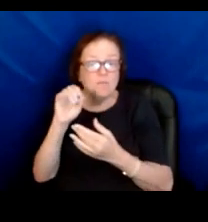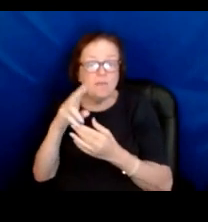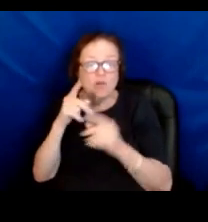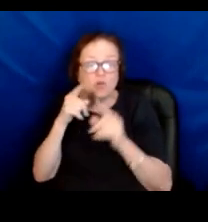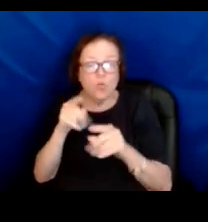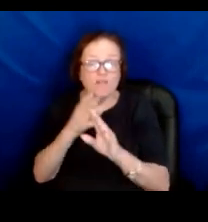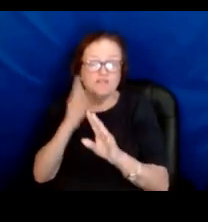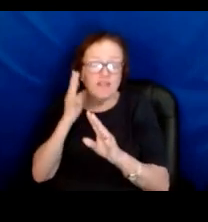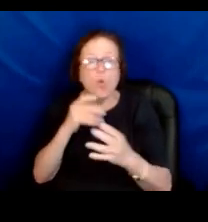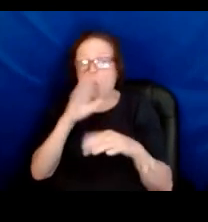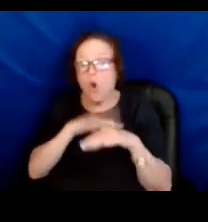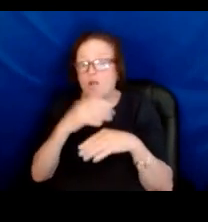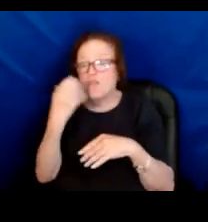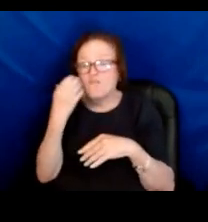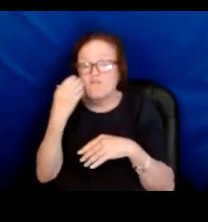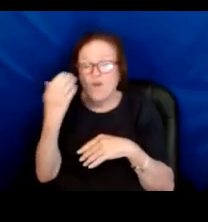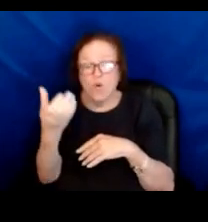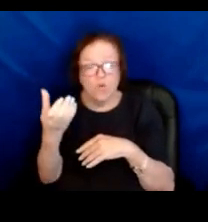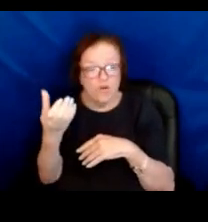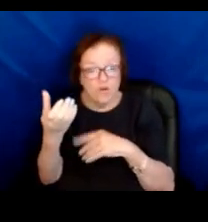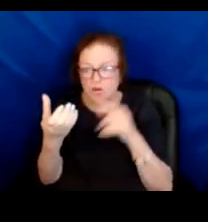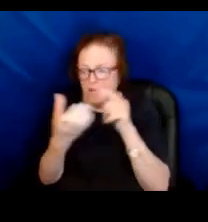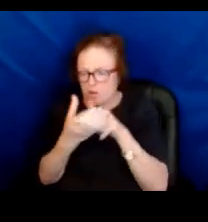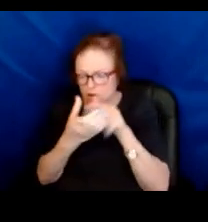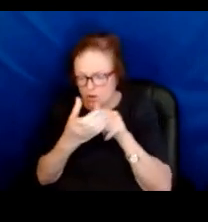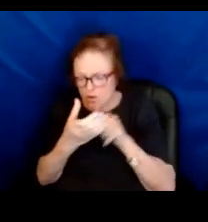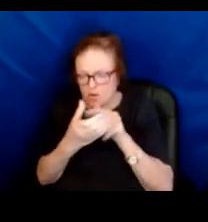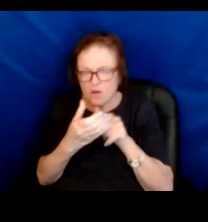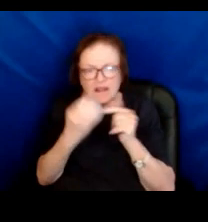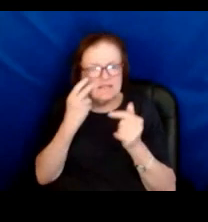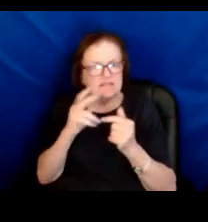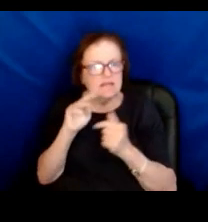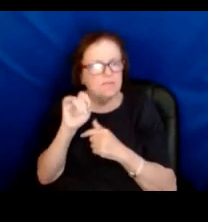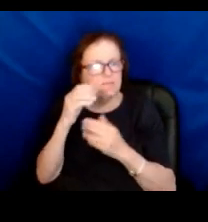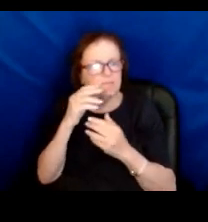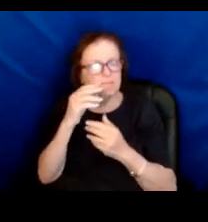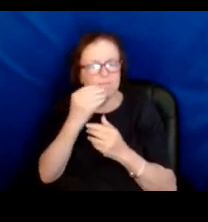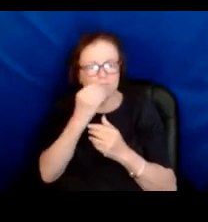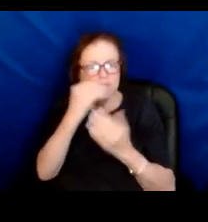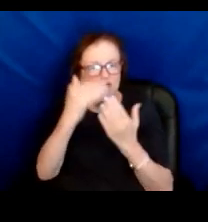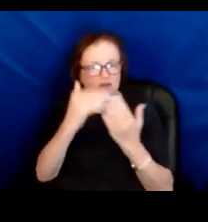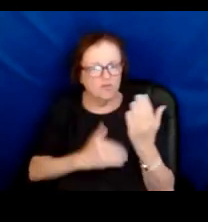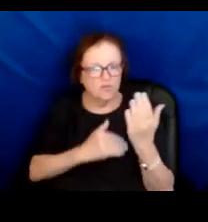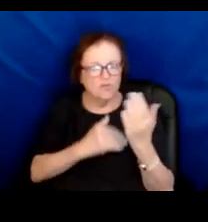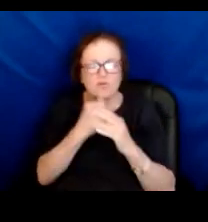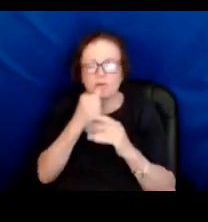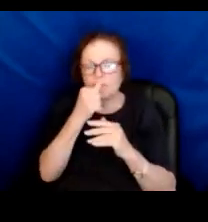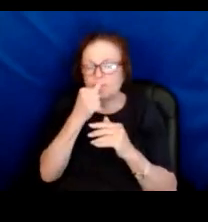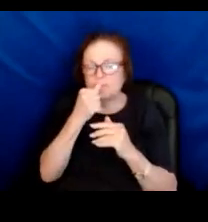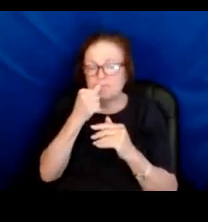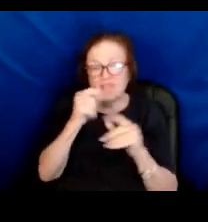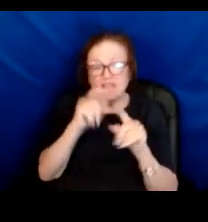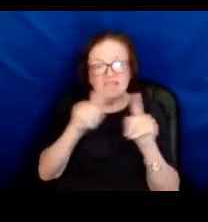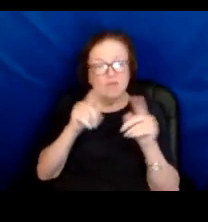their phones, so they don't have to wait till they get up to the front of the line to see your too small menu? And we can come up with all these strategies for improving how things